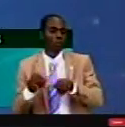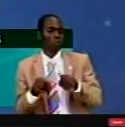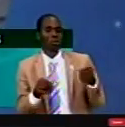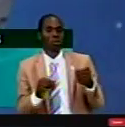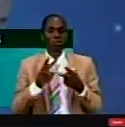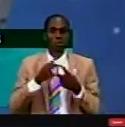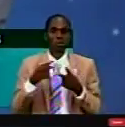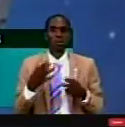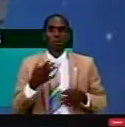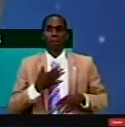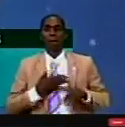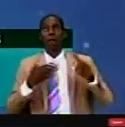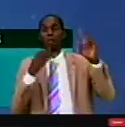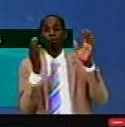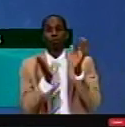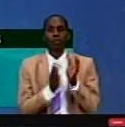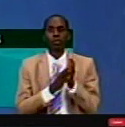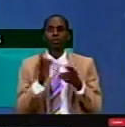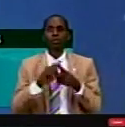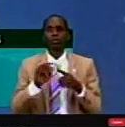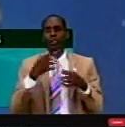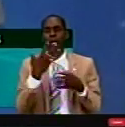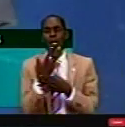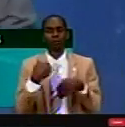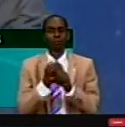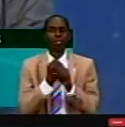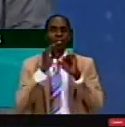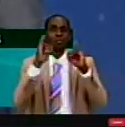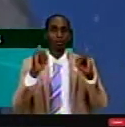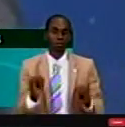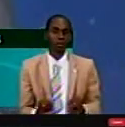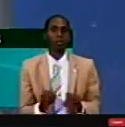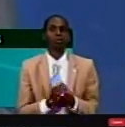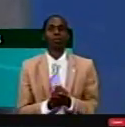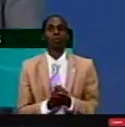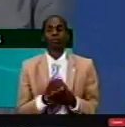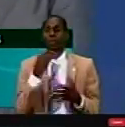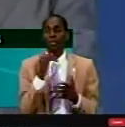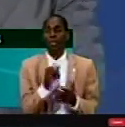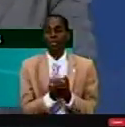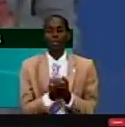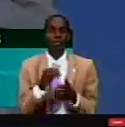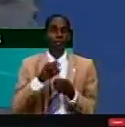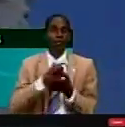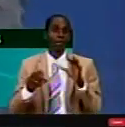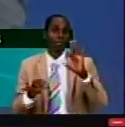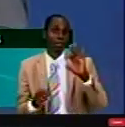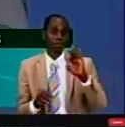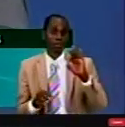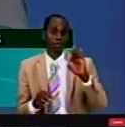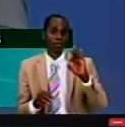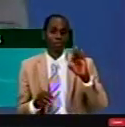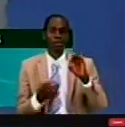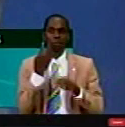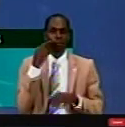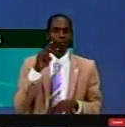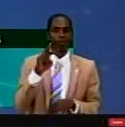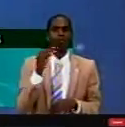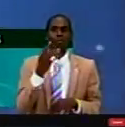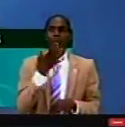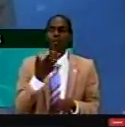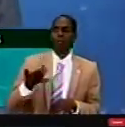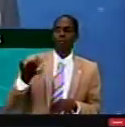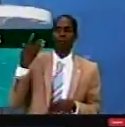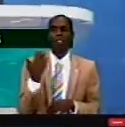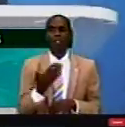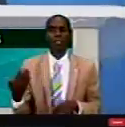grievant images and then in verse 9 in verse 9 it says behold the former sings are come to pass